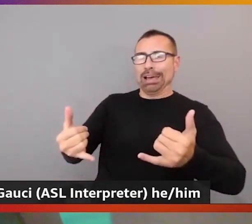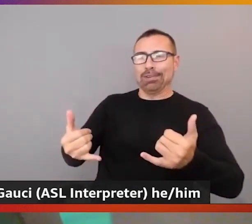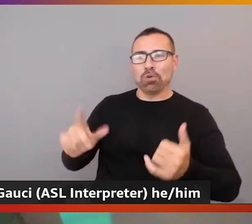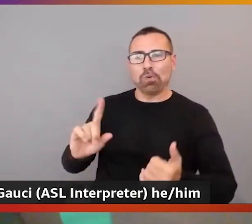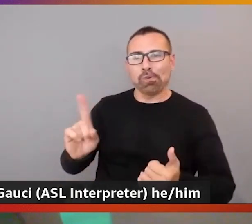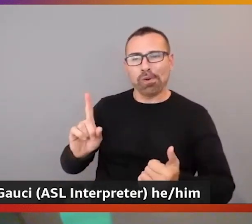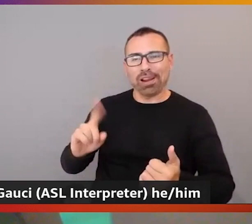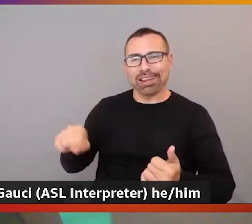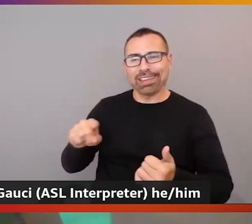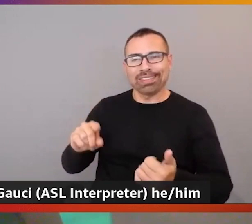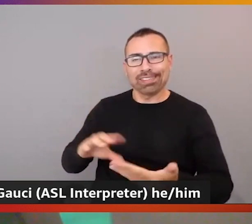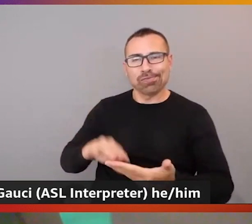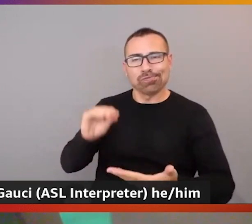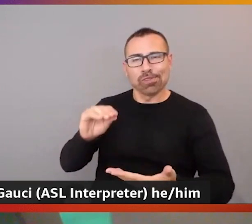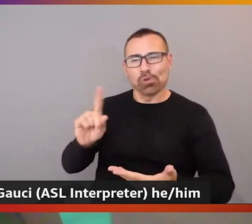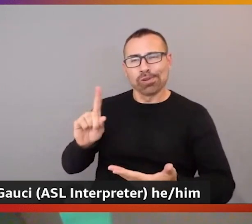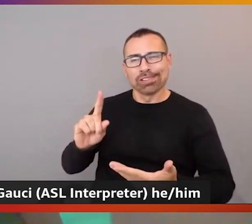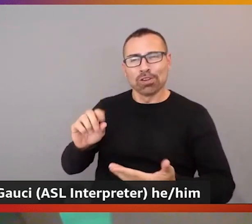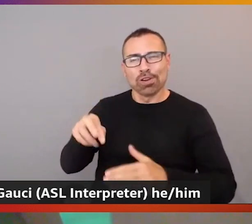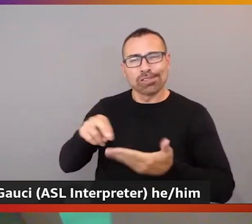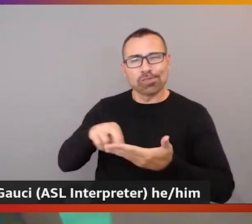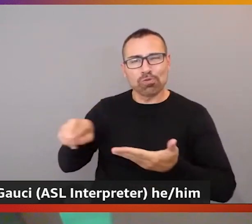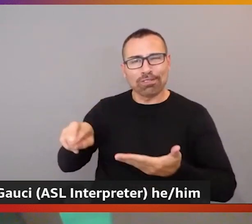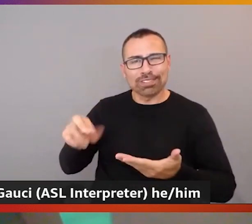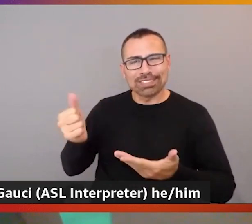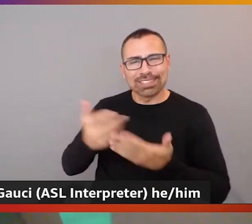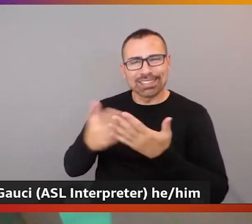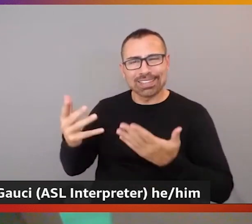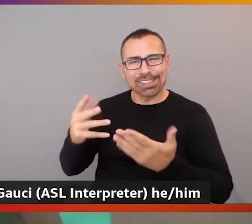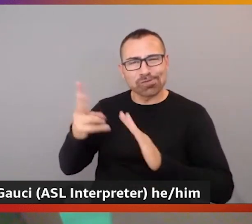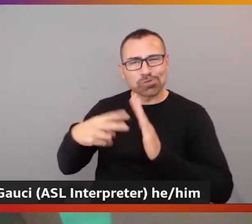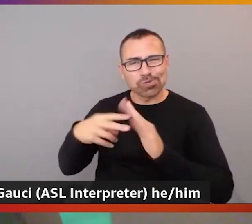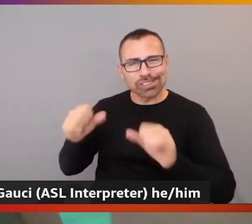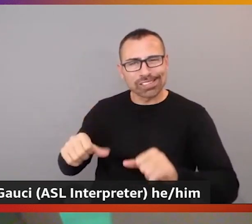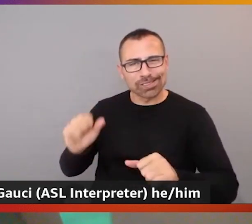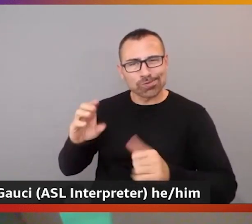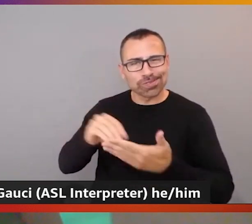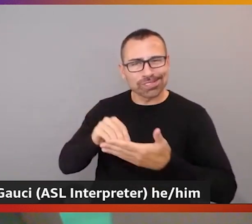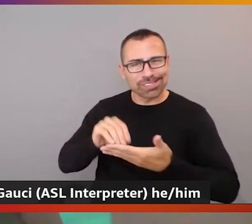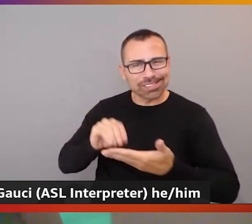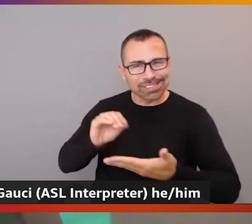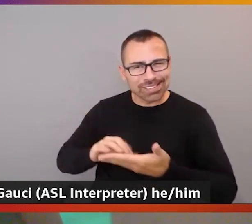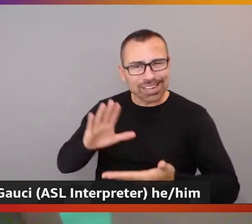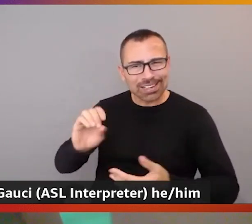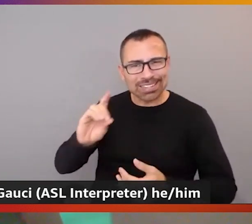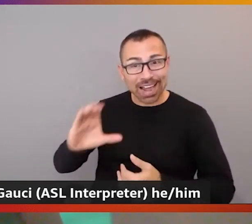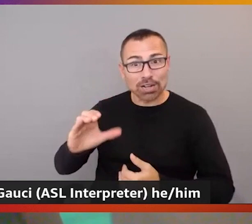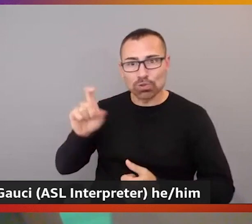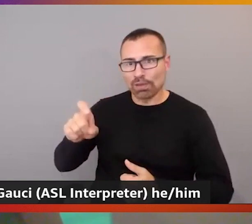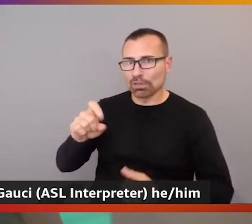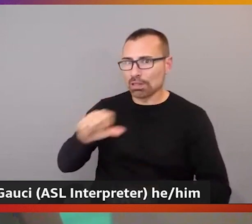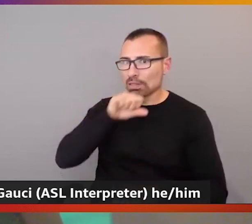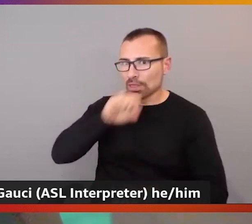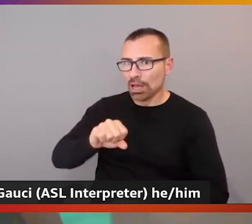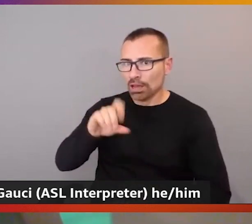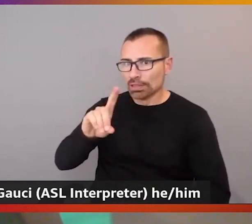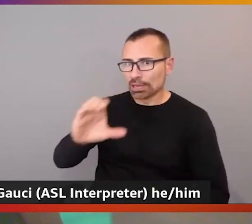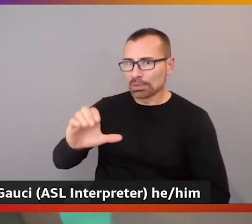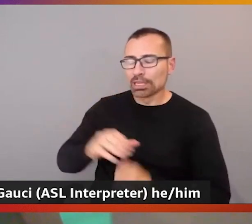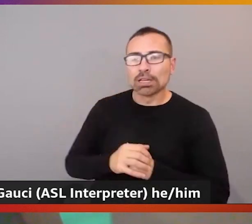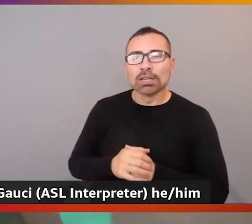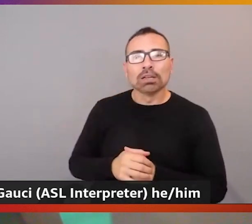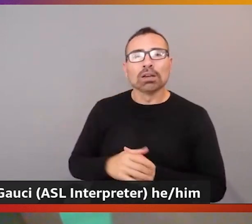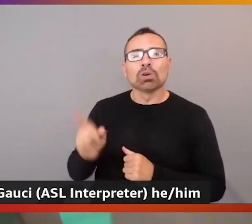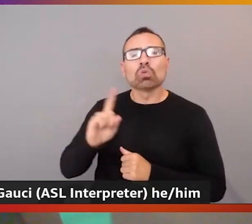any references or articles that they could read, or docs? Always gotta love the documentation, right? Yep. Where can customers